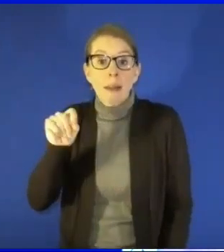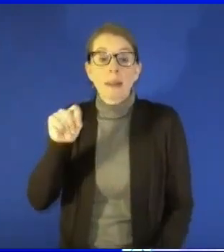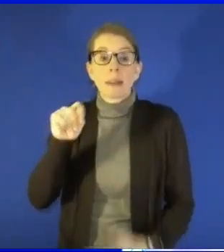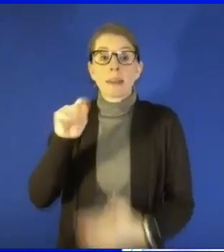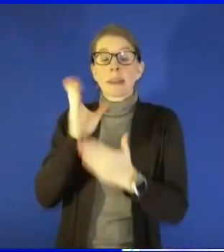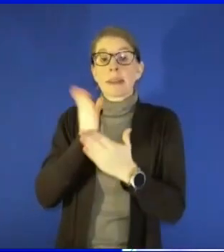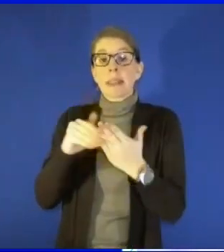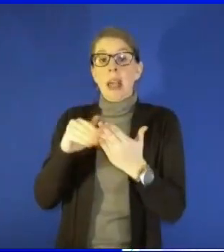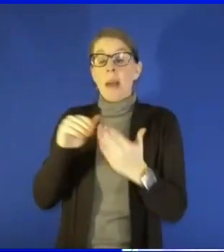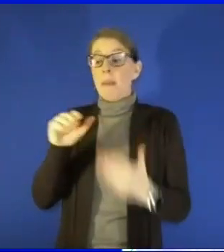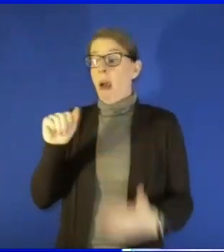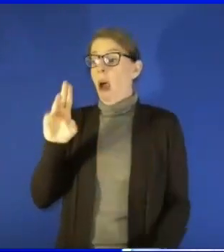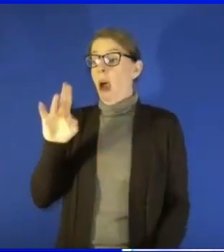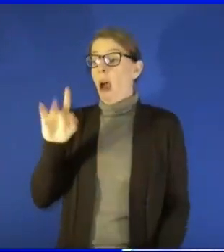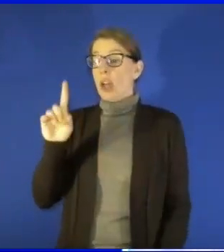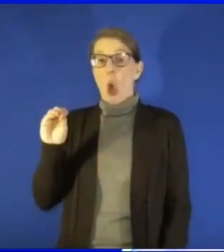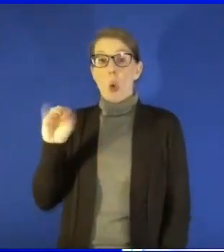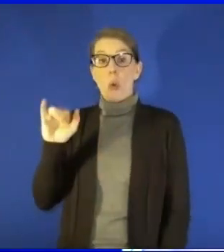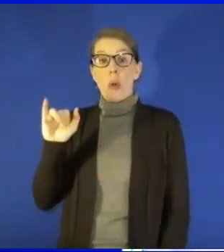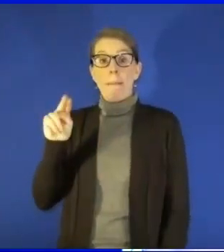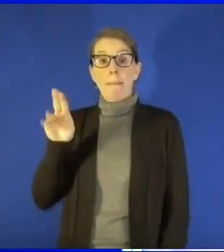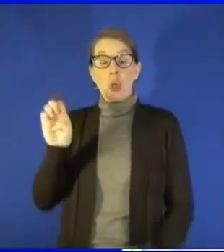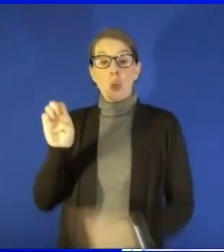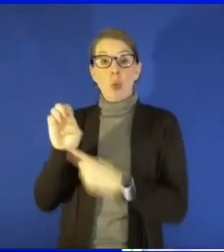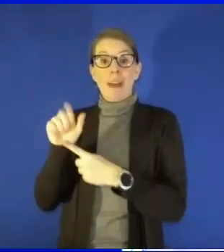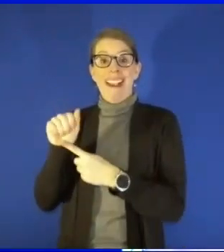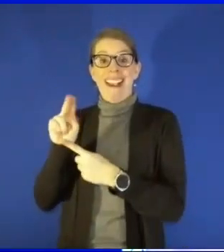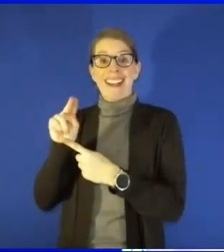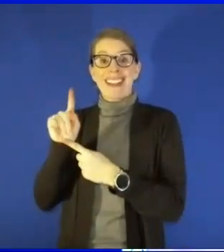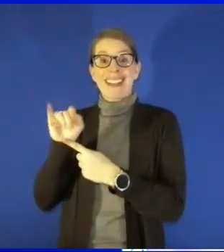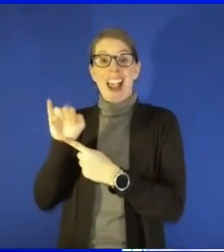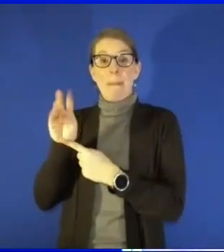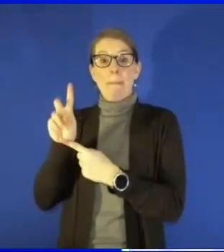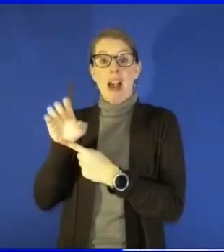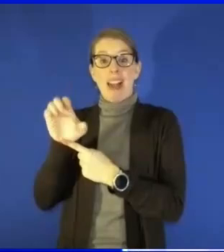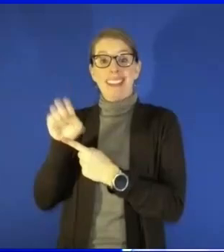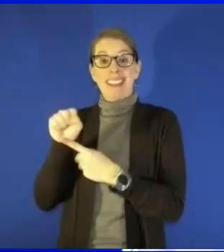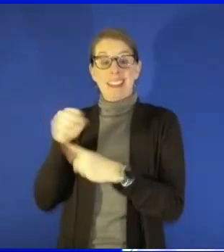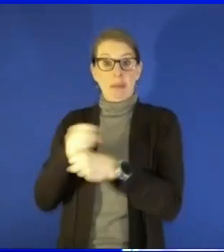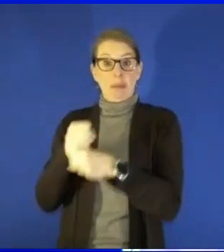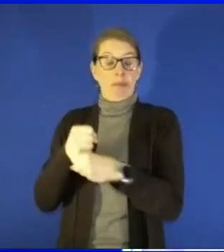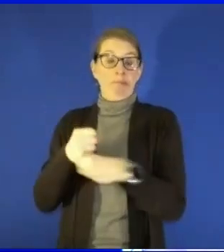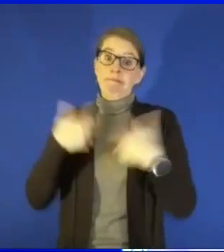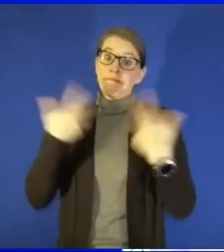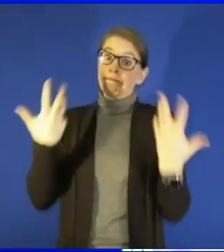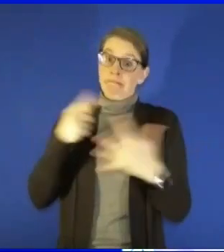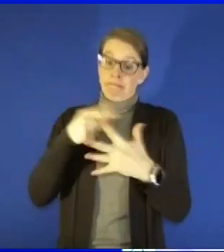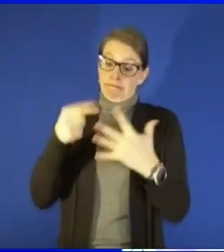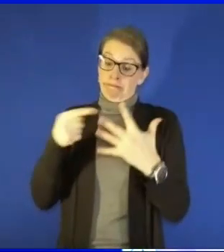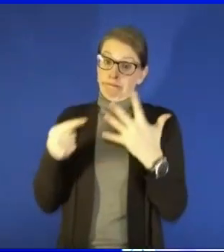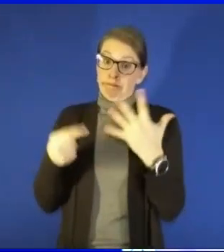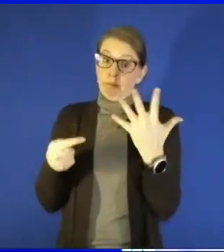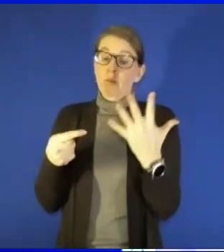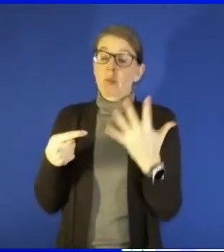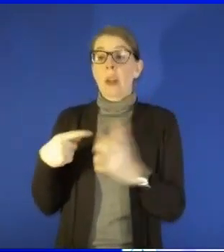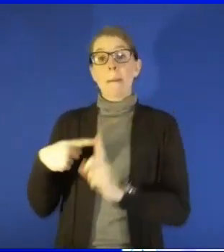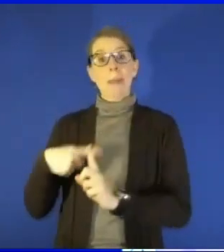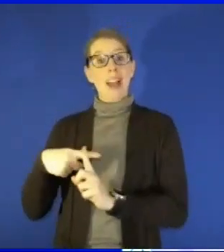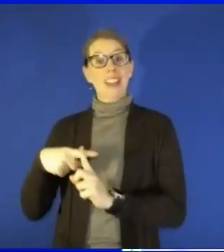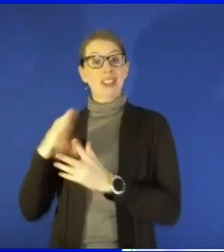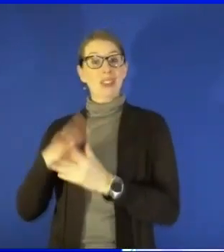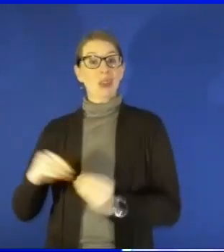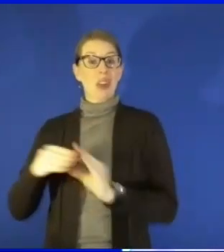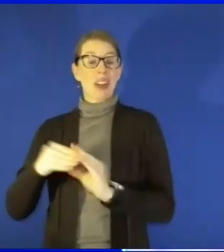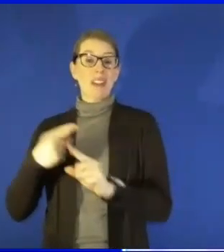have been produced? It is likely multifactorial, but I agree with you. I think we have heard those positive stories from people who've gotten